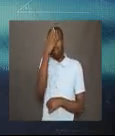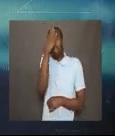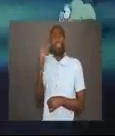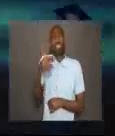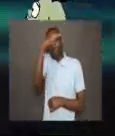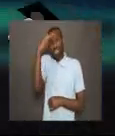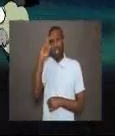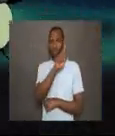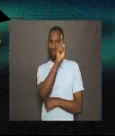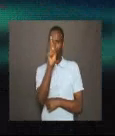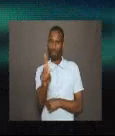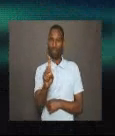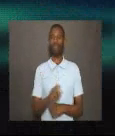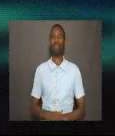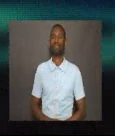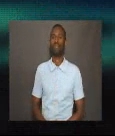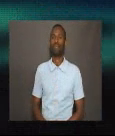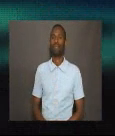case?